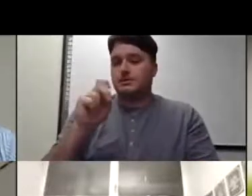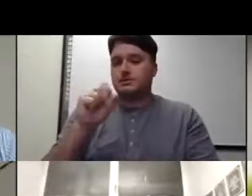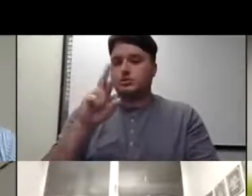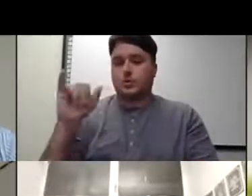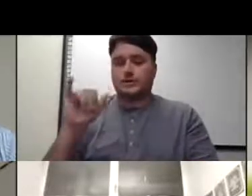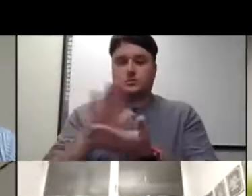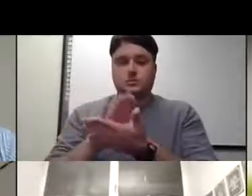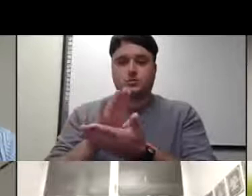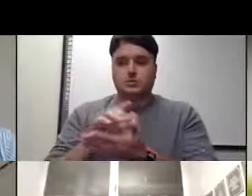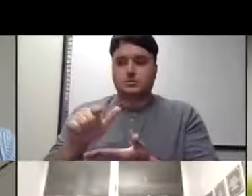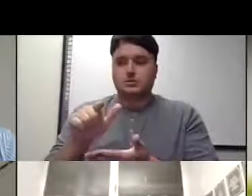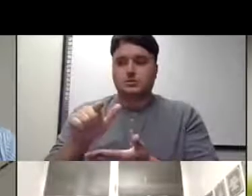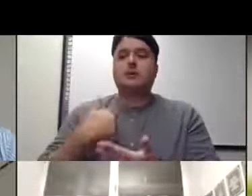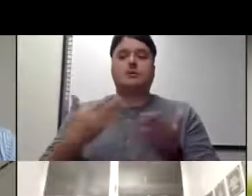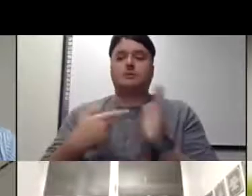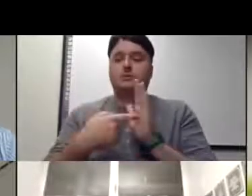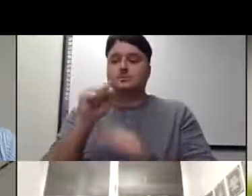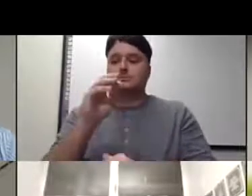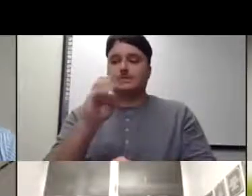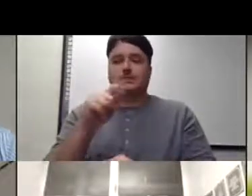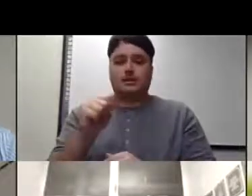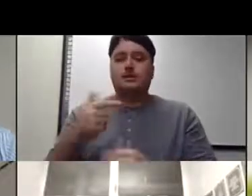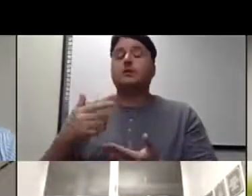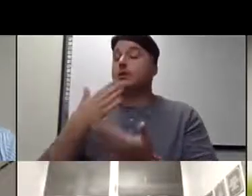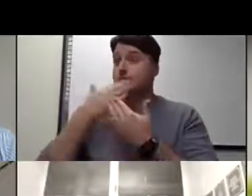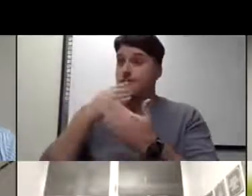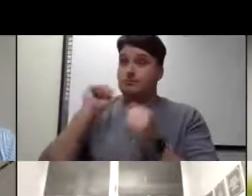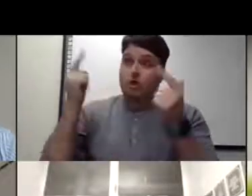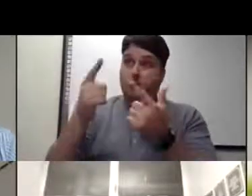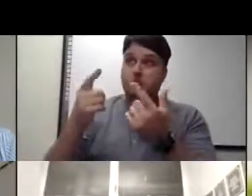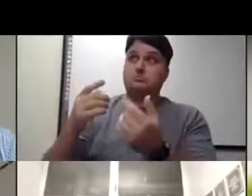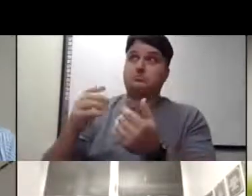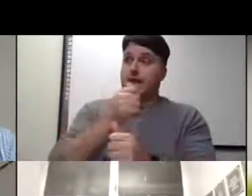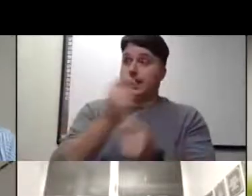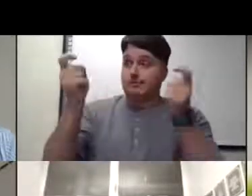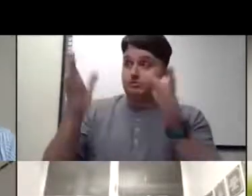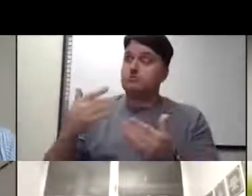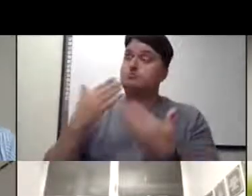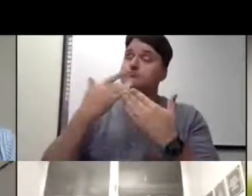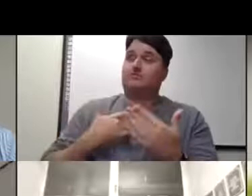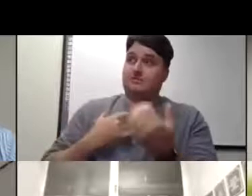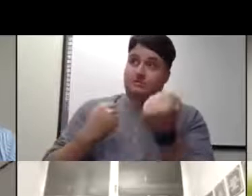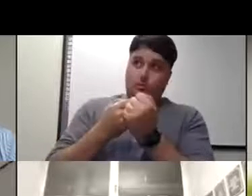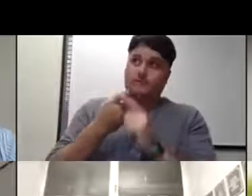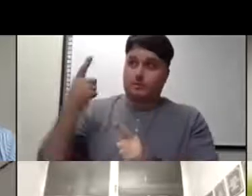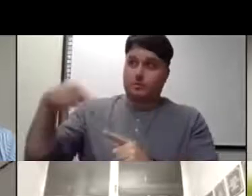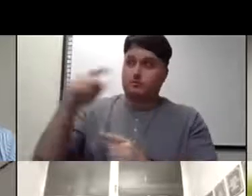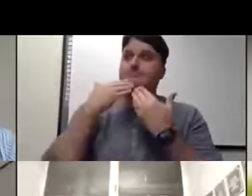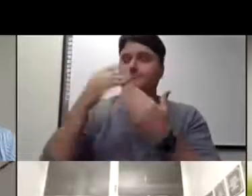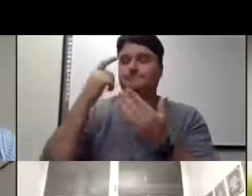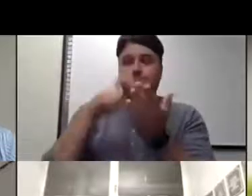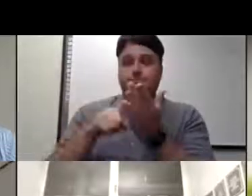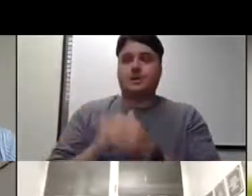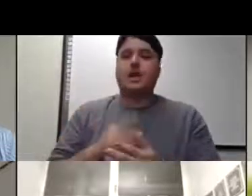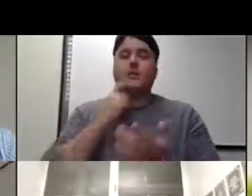for recognizing school administrators. We feel very supported by all of you and we appreciate it. I would like to acknowledge the